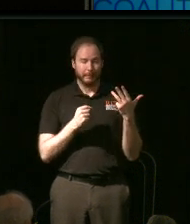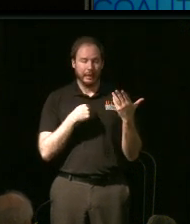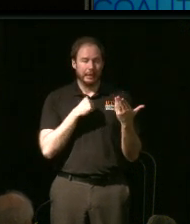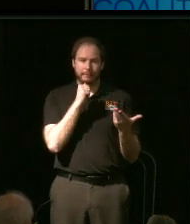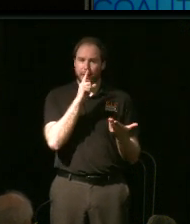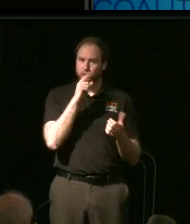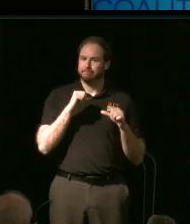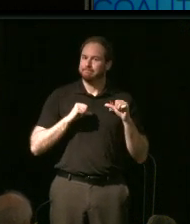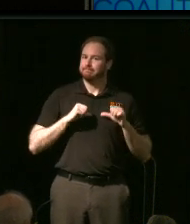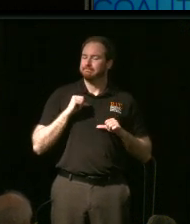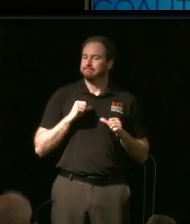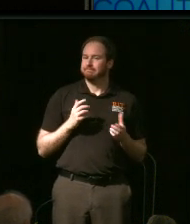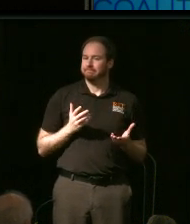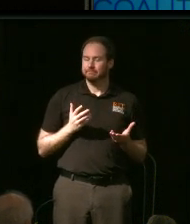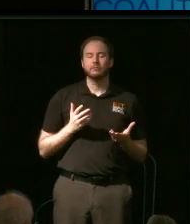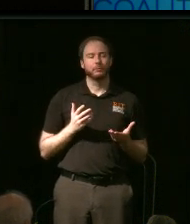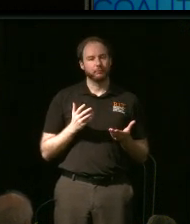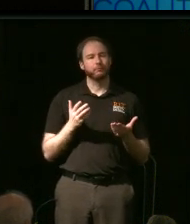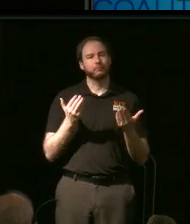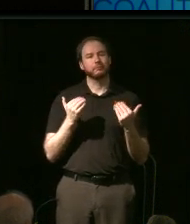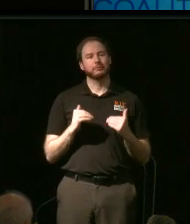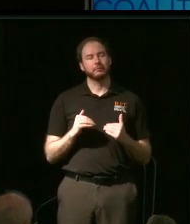sure. The other thing is